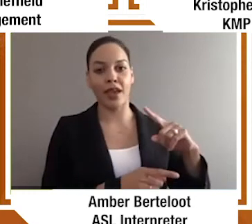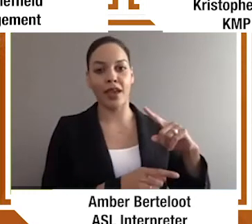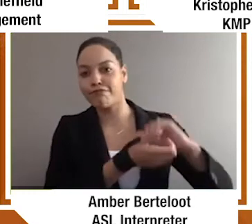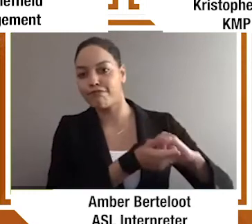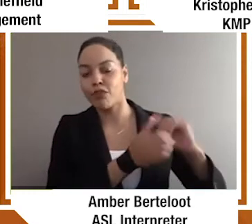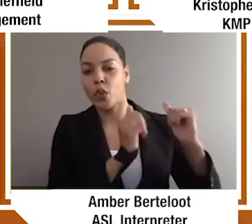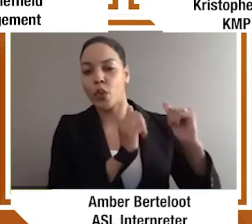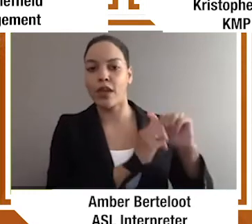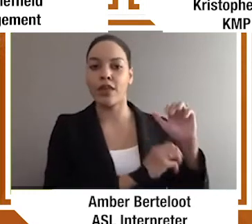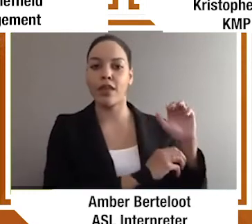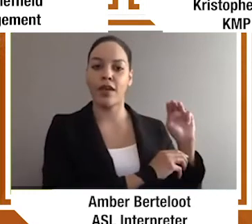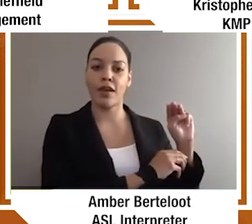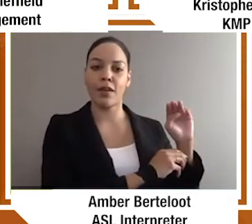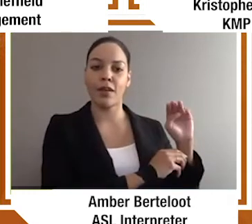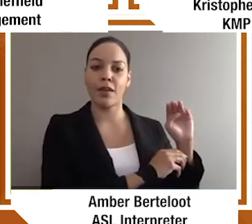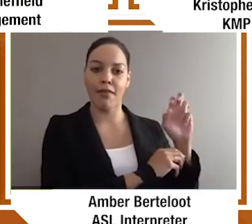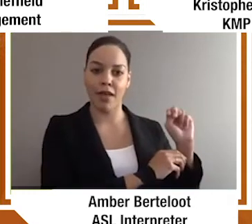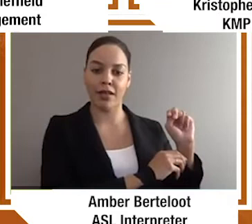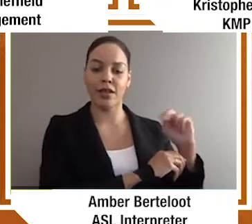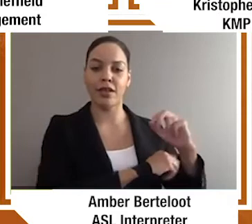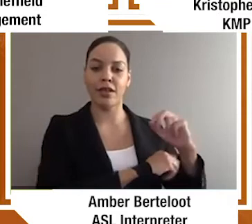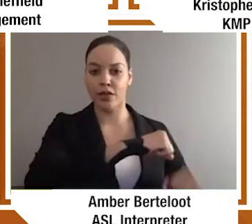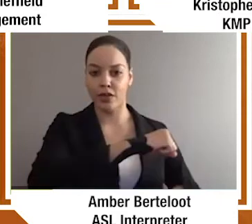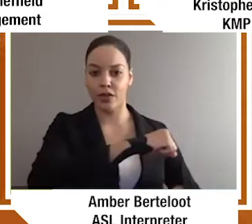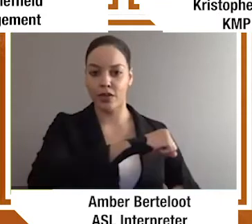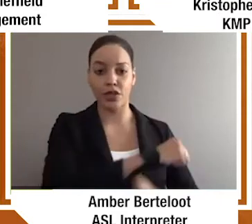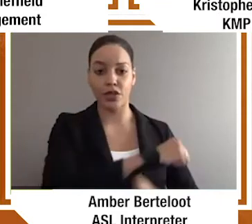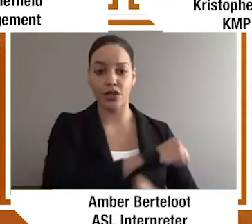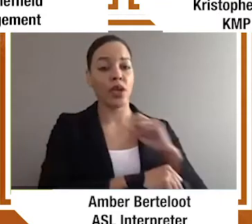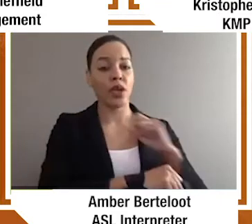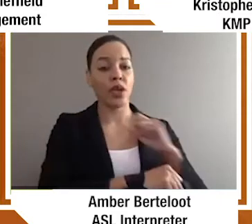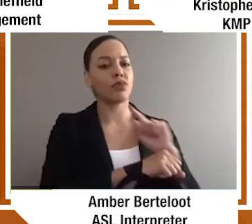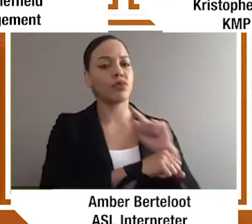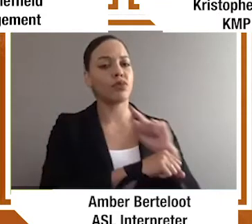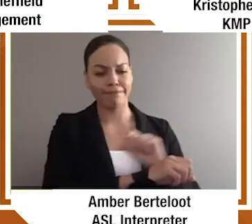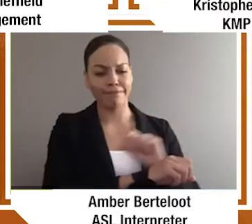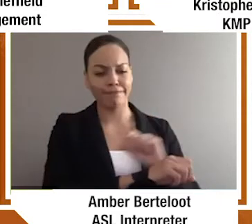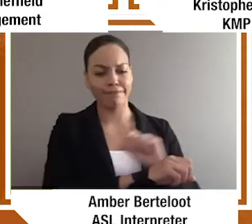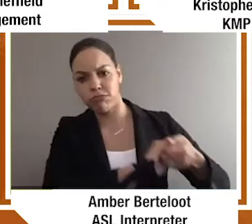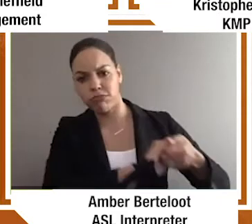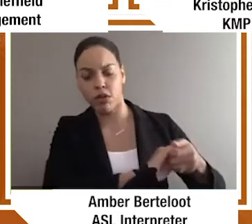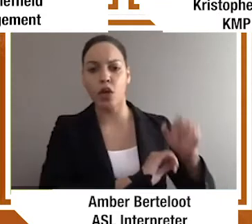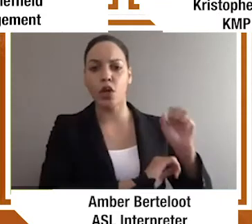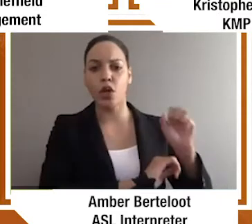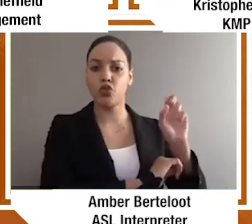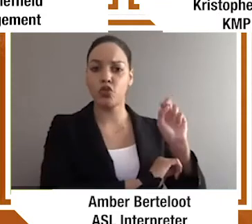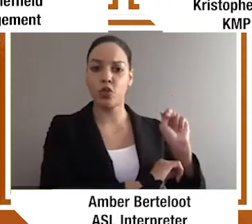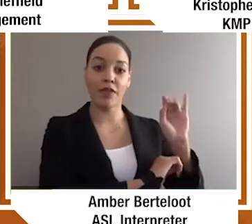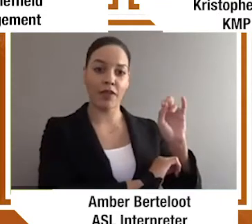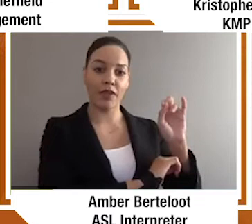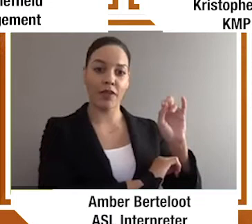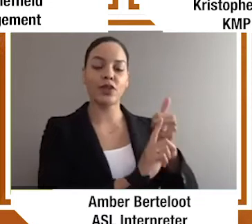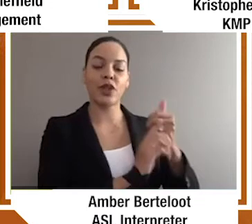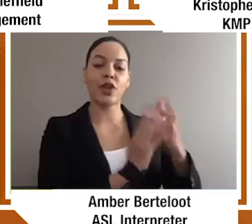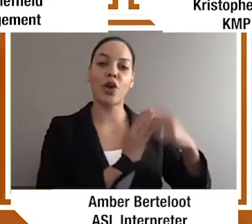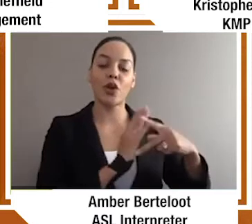Foundation. And I truly mean that. We locked arms. Susan Fader, who is our program officer there,